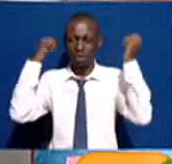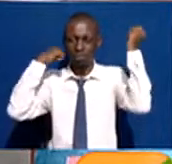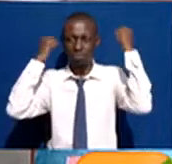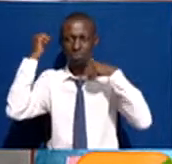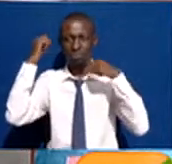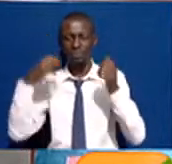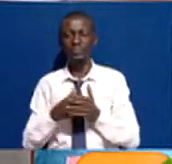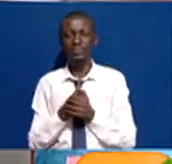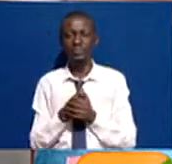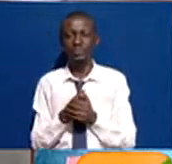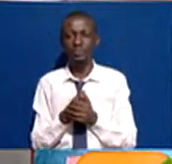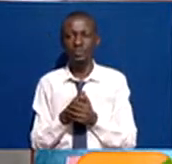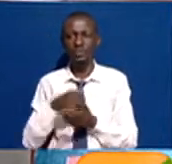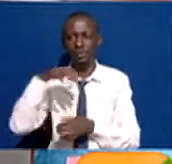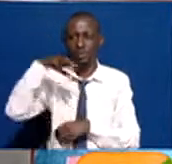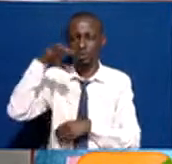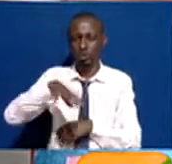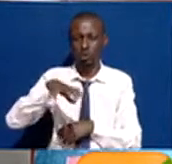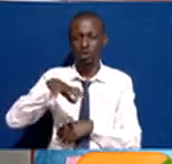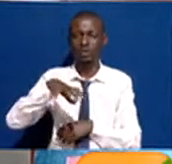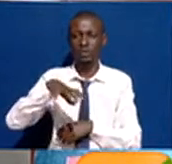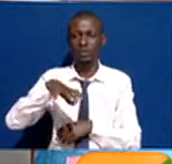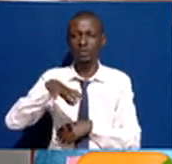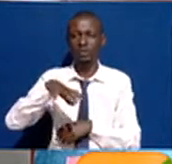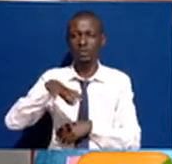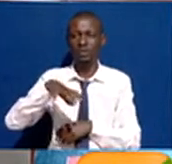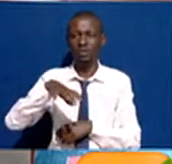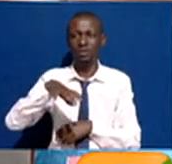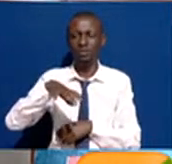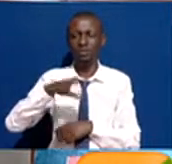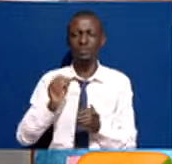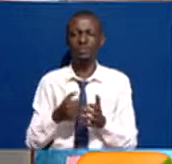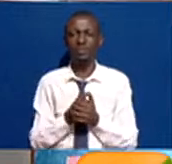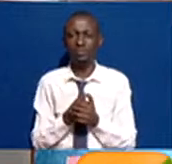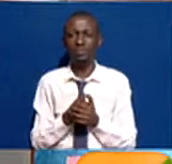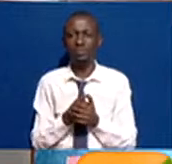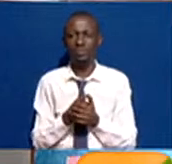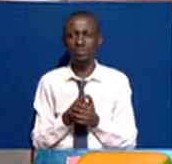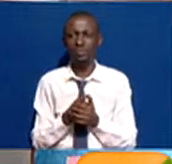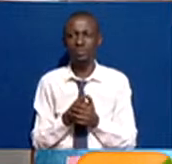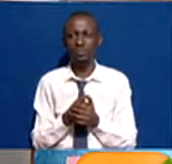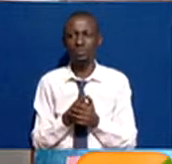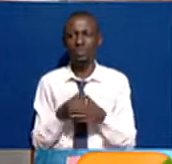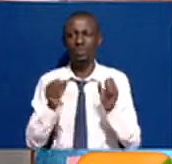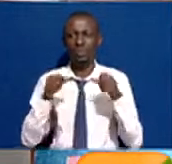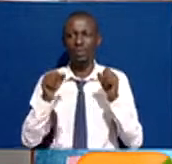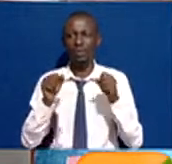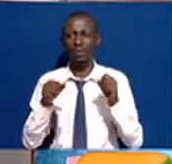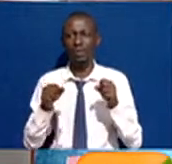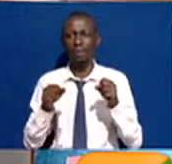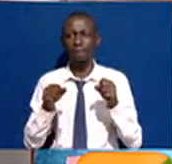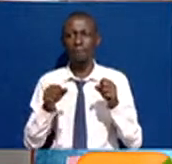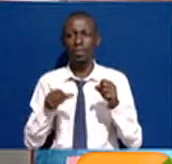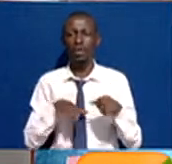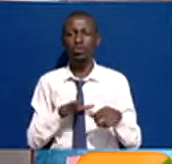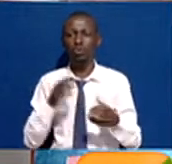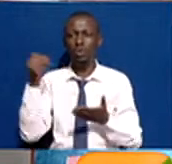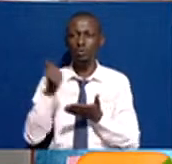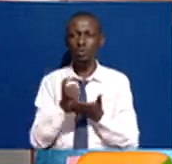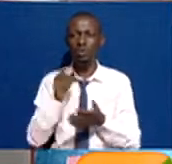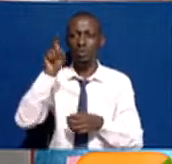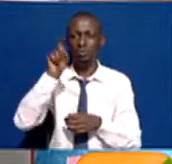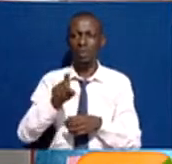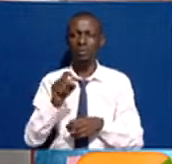everywhere. Now, if you are shorter than, and the height, by the way, let me clarify again, for you as a woman to join, you have